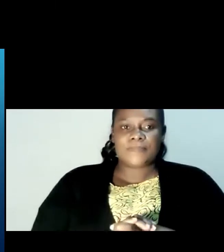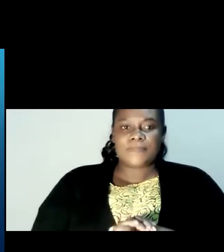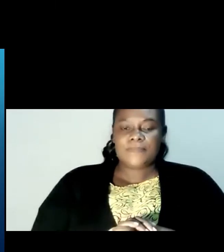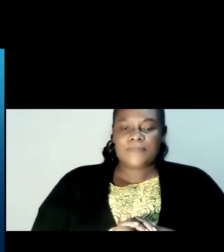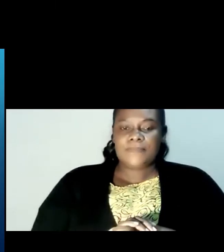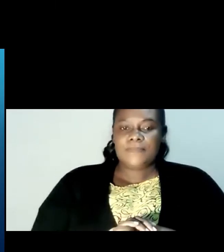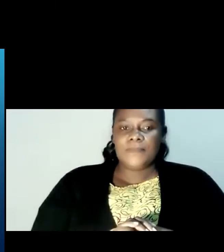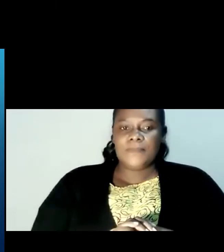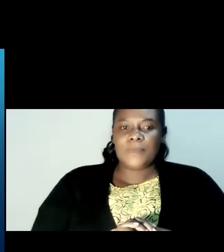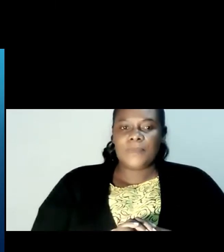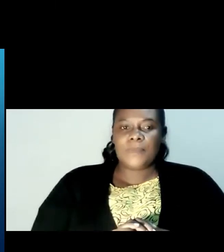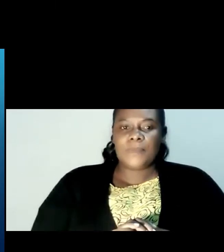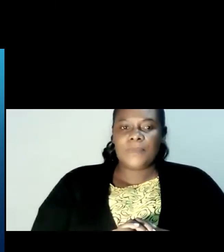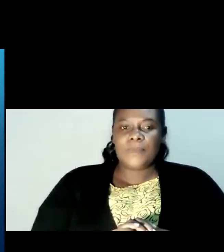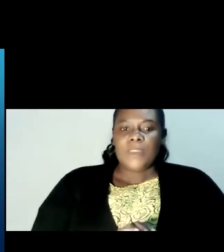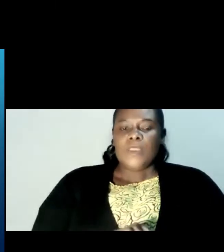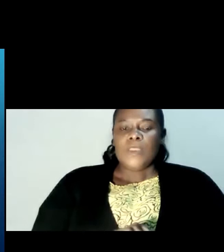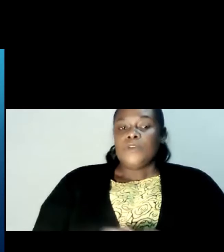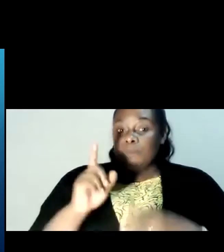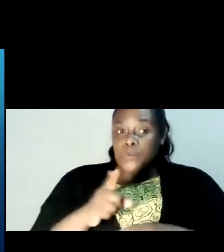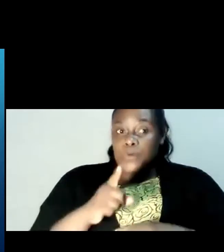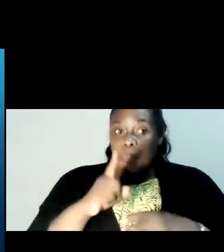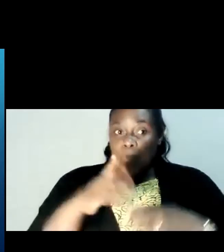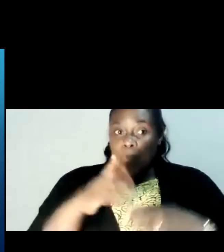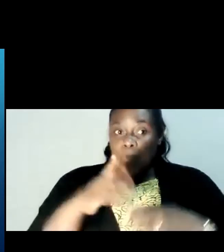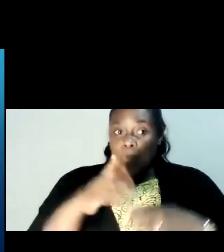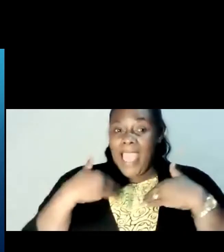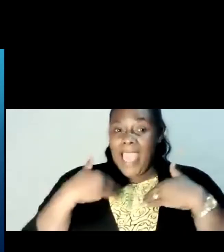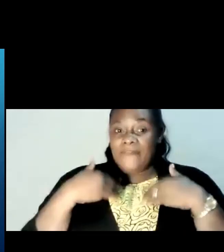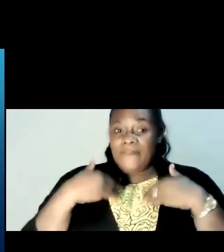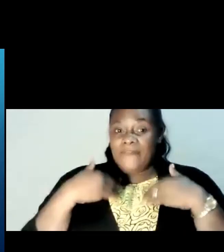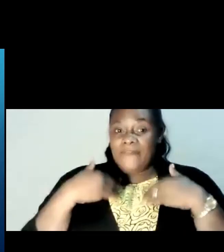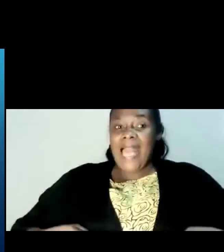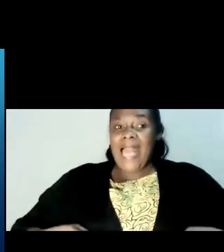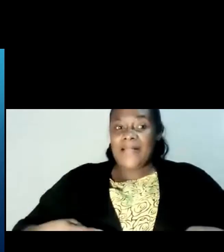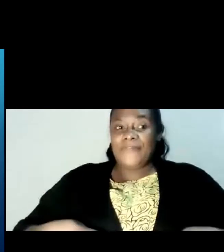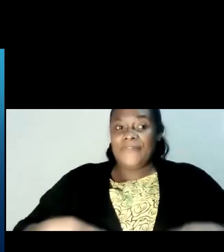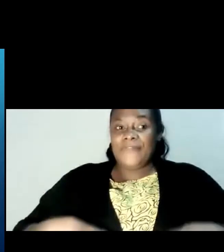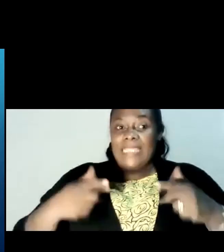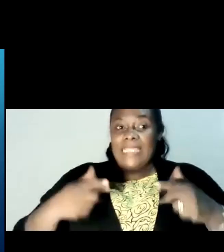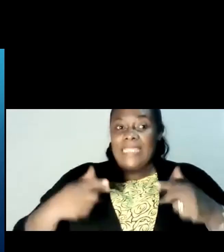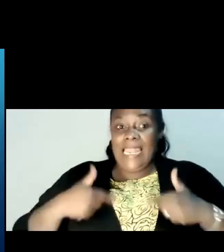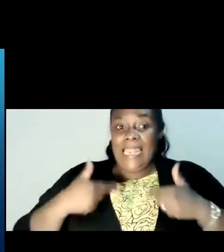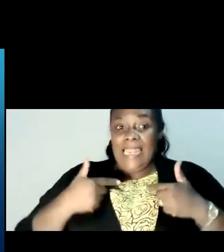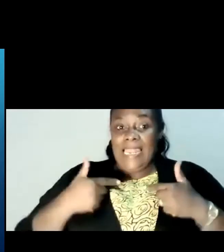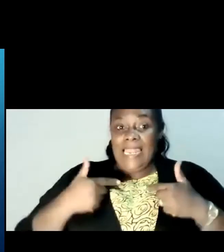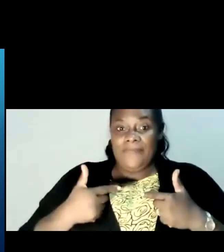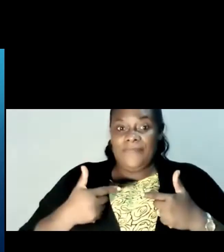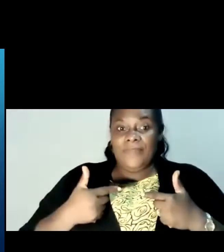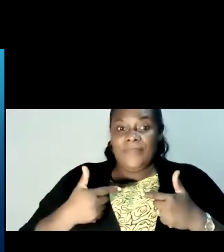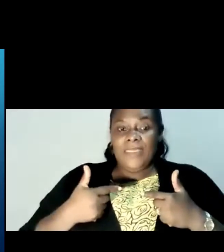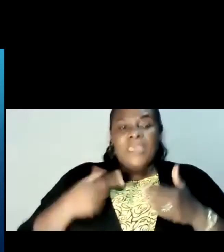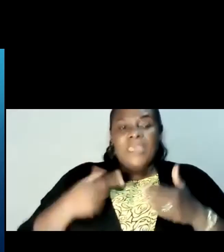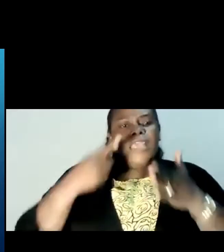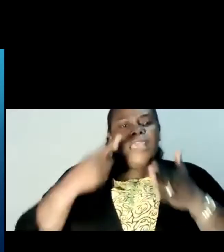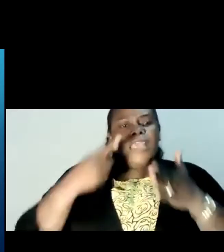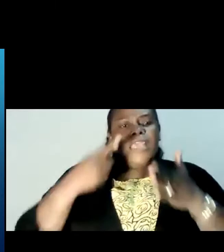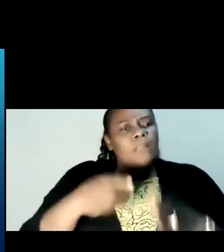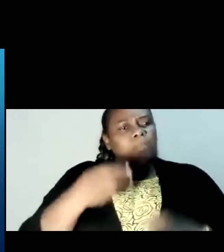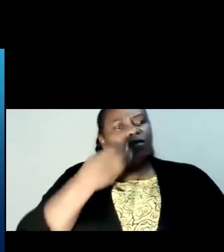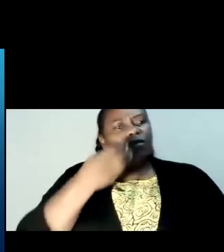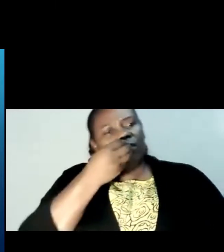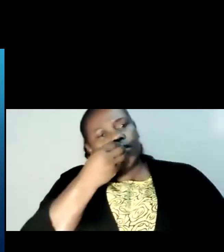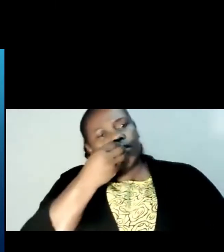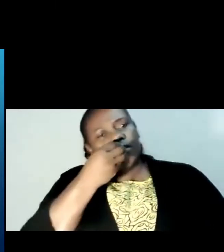So living a healthy lifestyle really has a lot to do with what we put in our bodies, right? Our health is